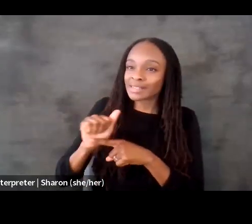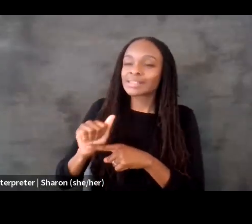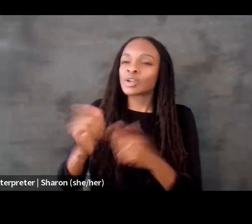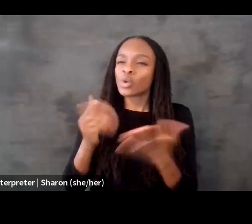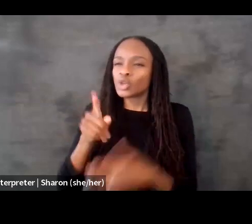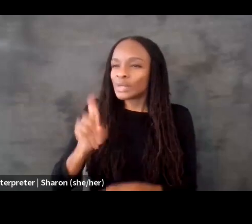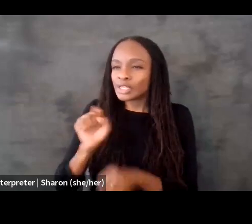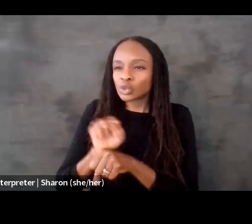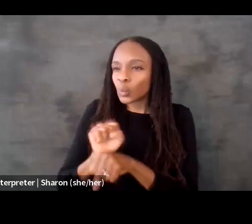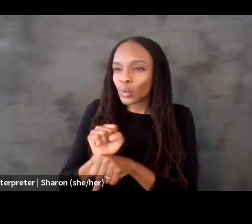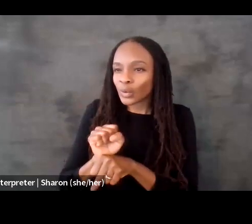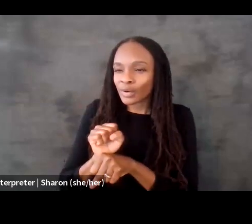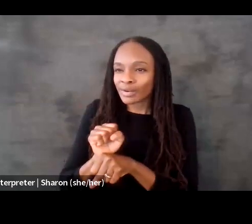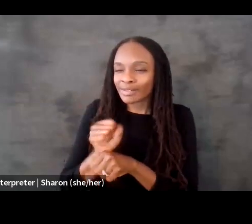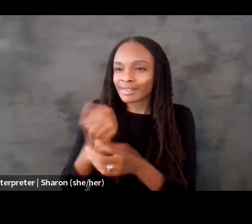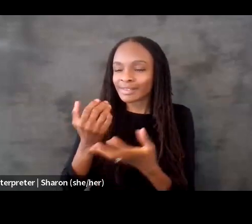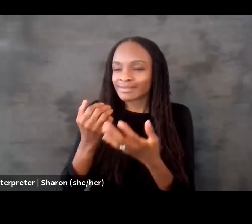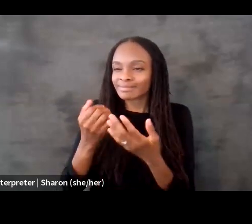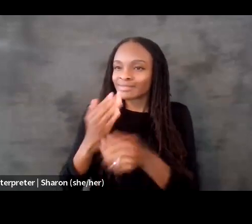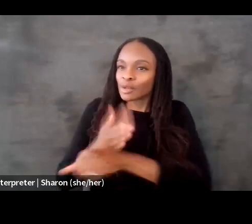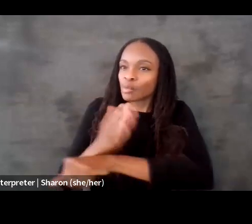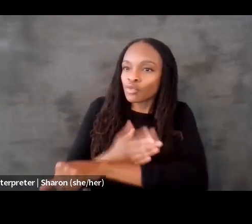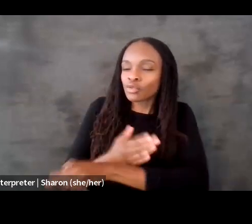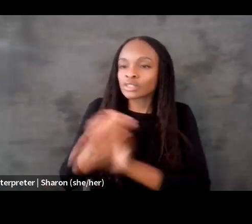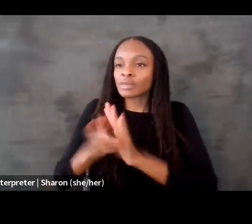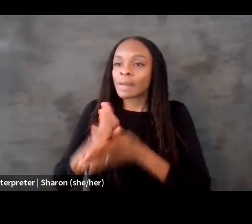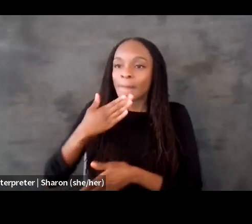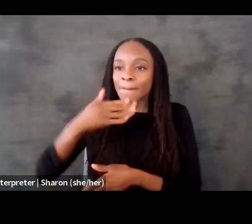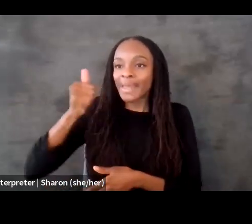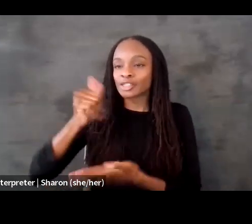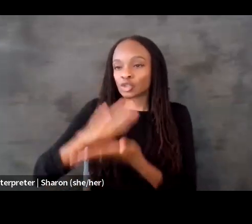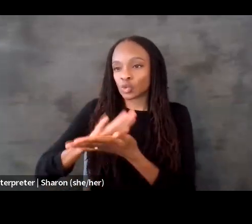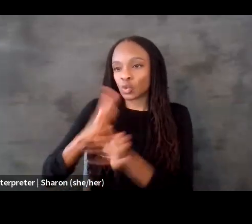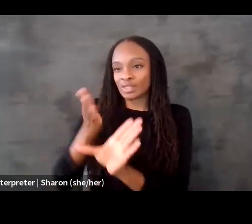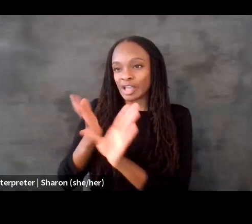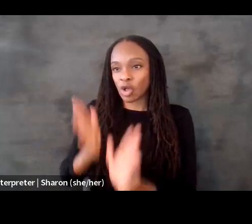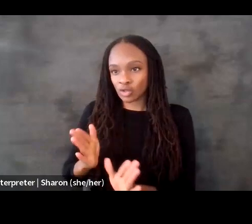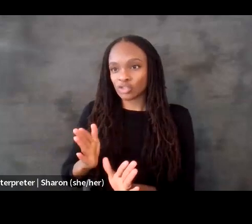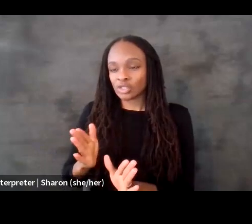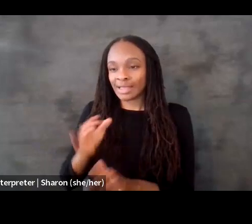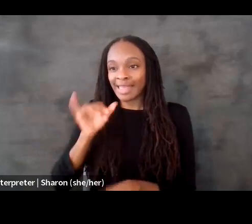need to work on to be the best school psychologist that's able to